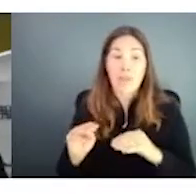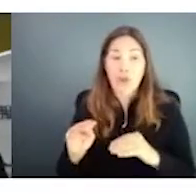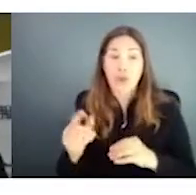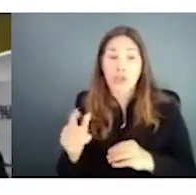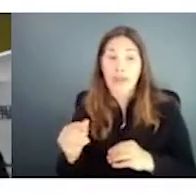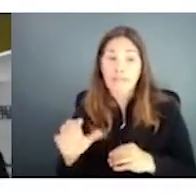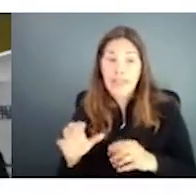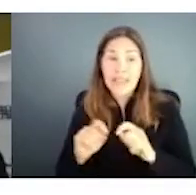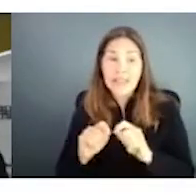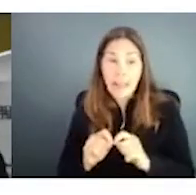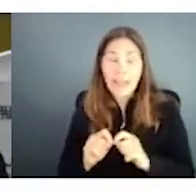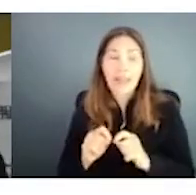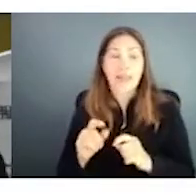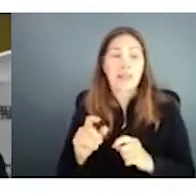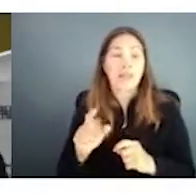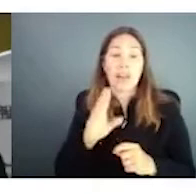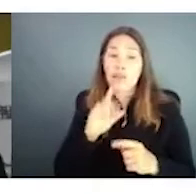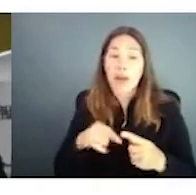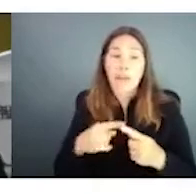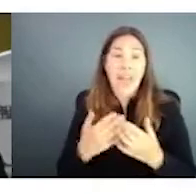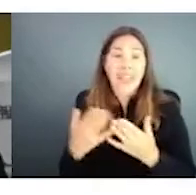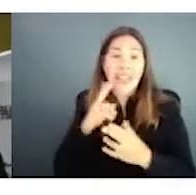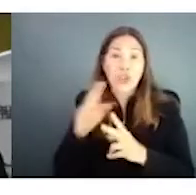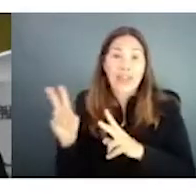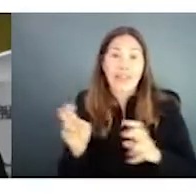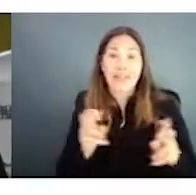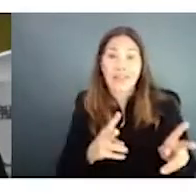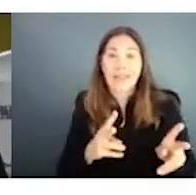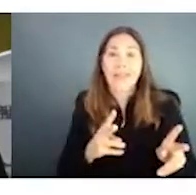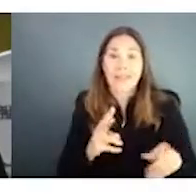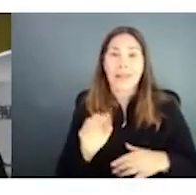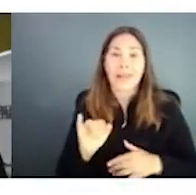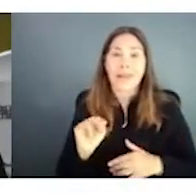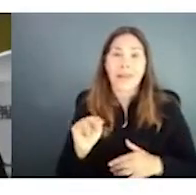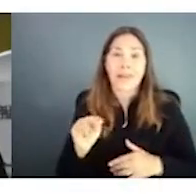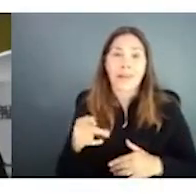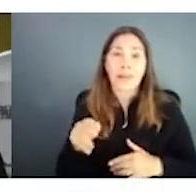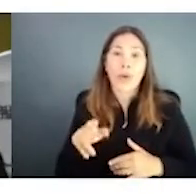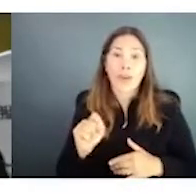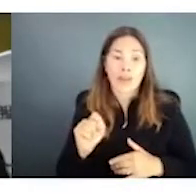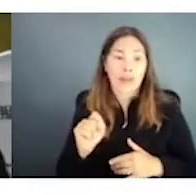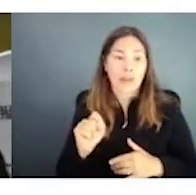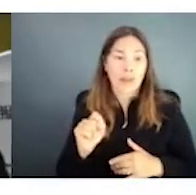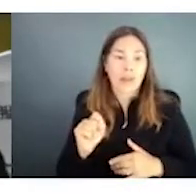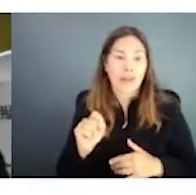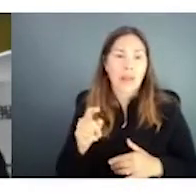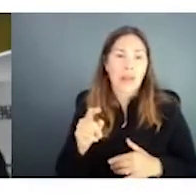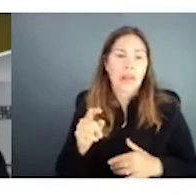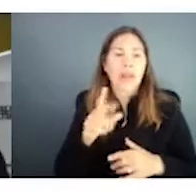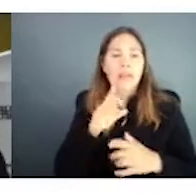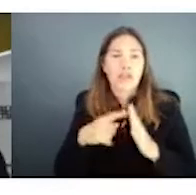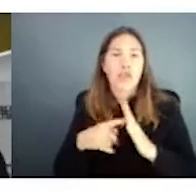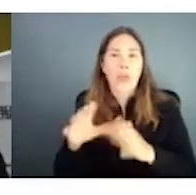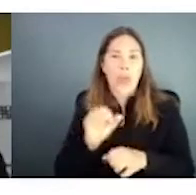templates, tons of things that you can import. And I think we looked at that in the boot camp. A show reel of their work